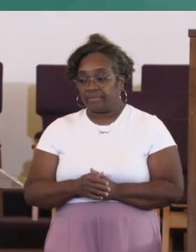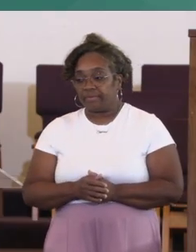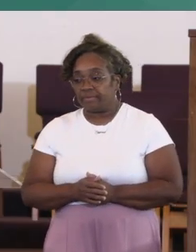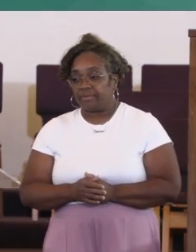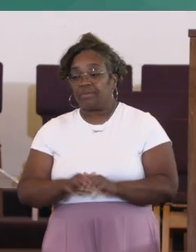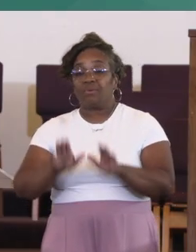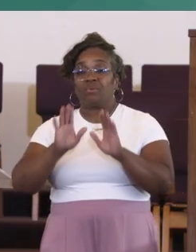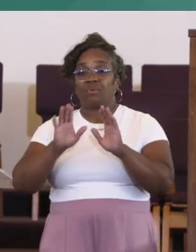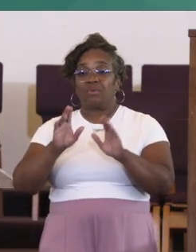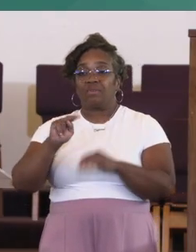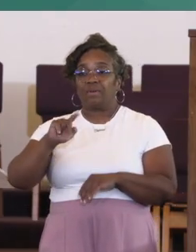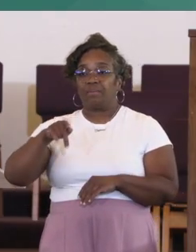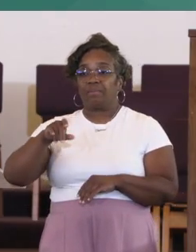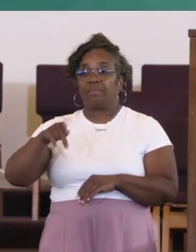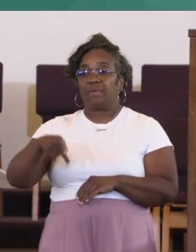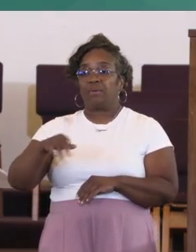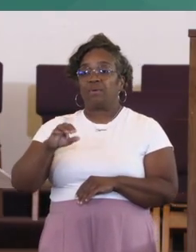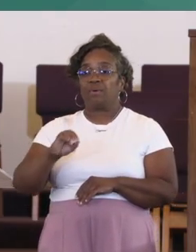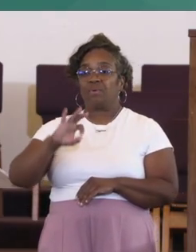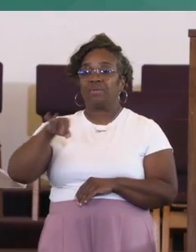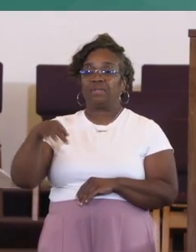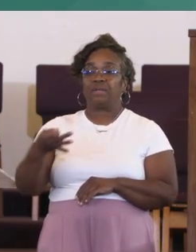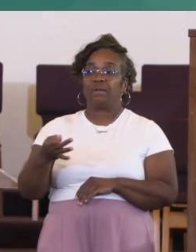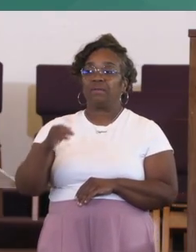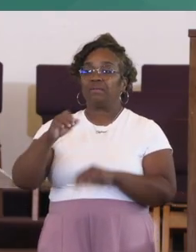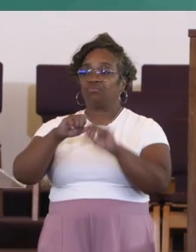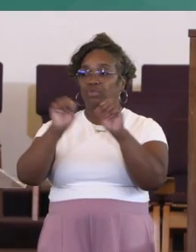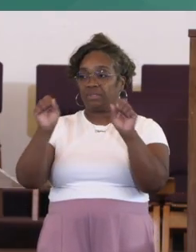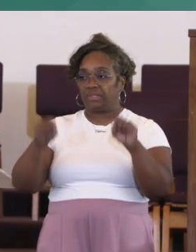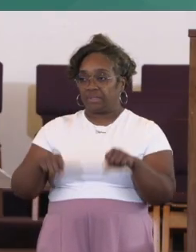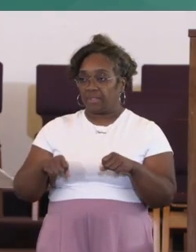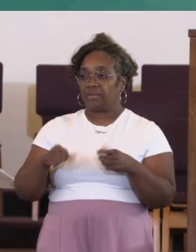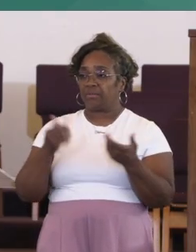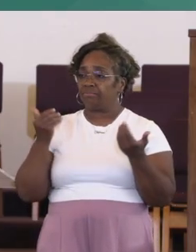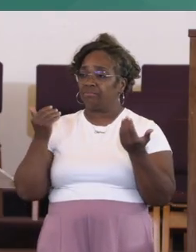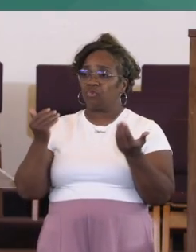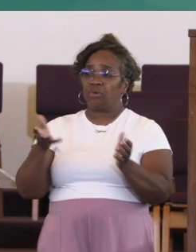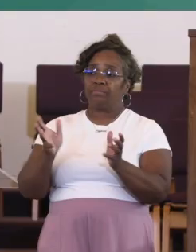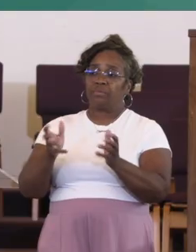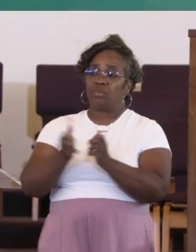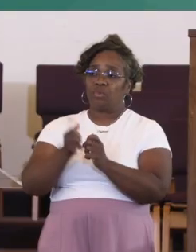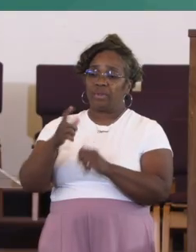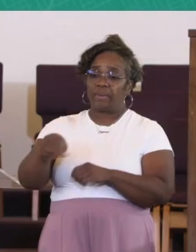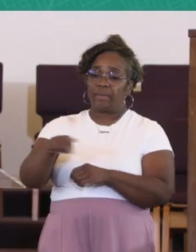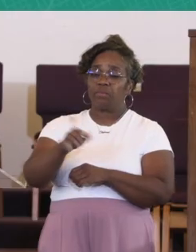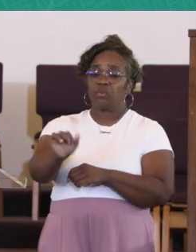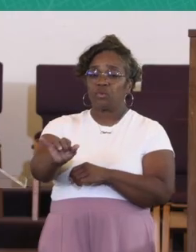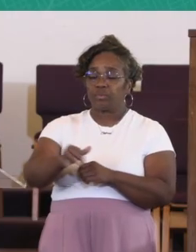fabulous MPOs from the 9th Precinct. They're around too, so feel free to have a conversation with them as well.